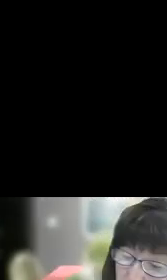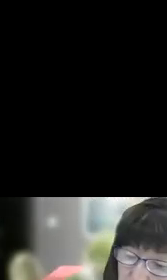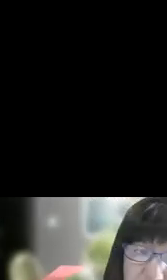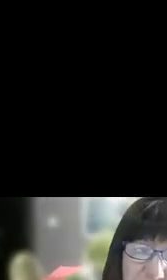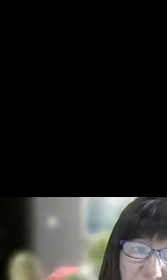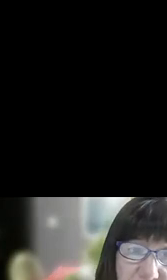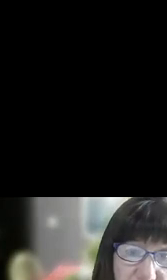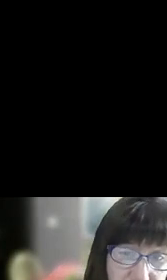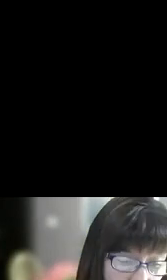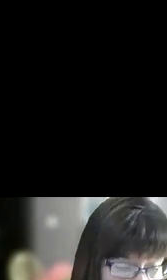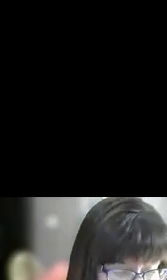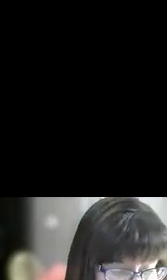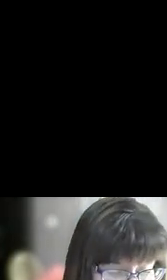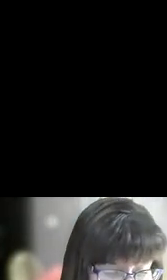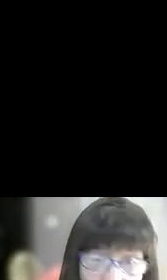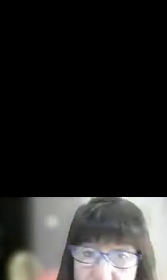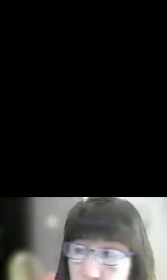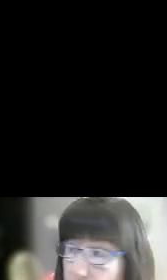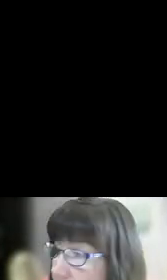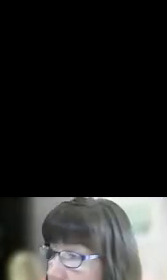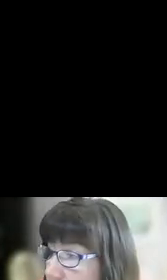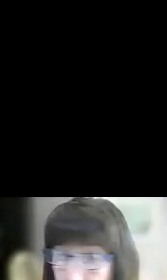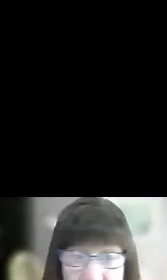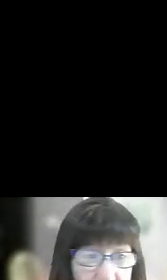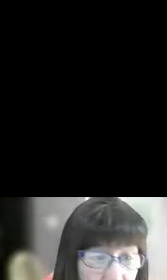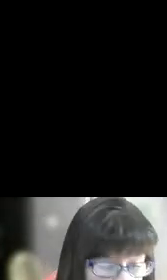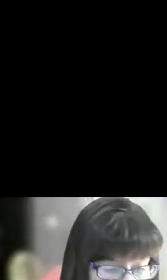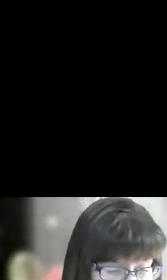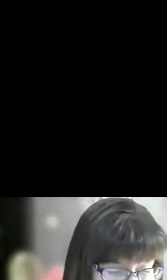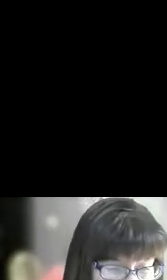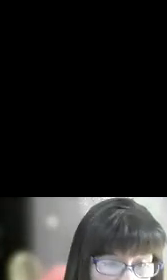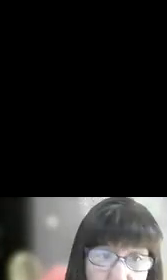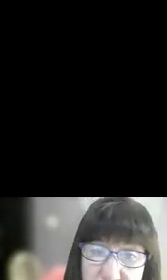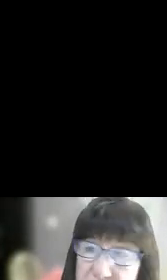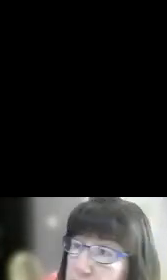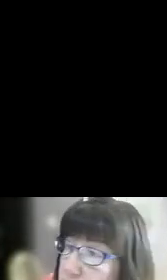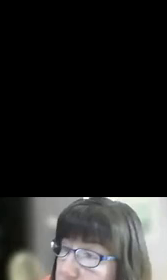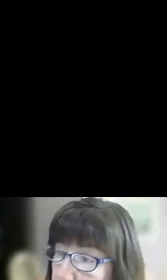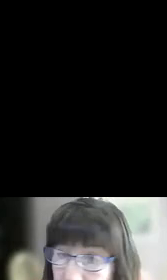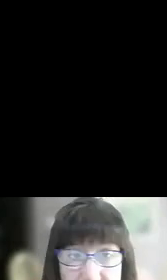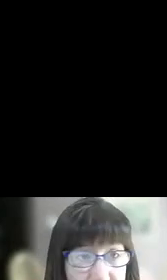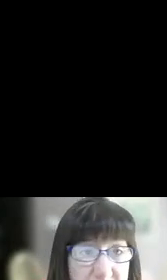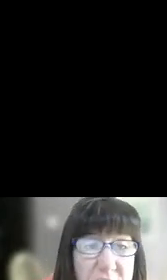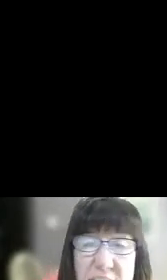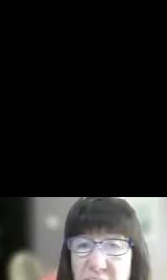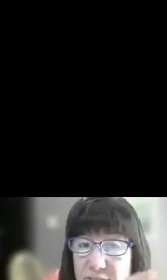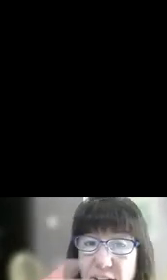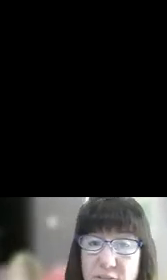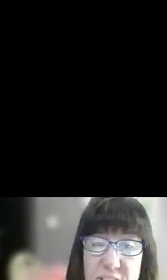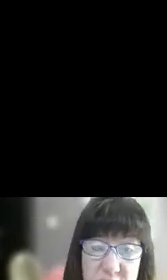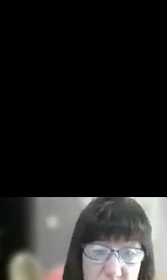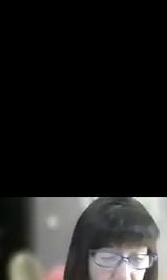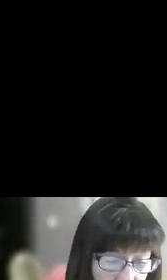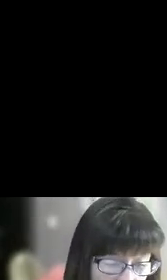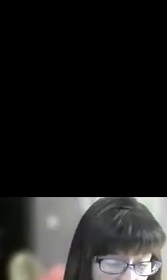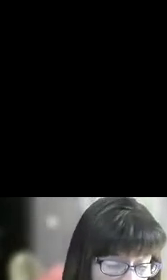So that brings us to the end of the formal presentation, and we're now going to open it up for questions. Please use the Q&A function, again found